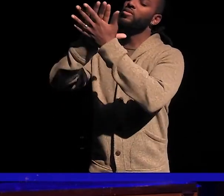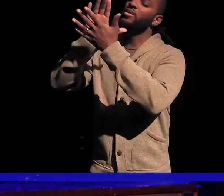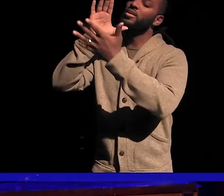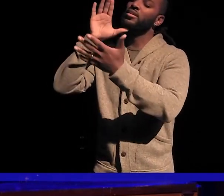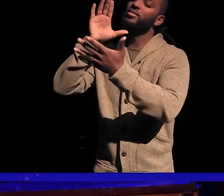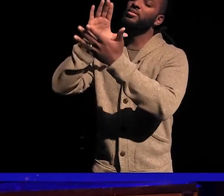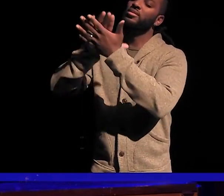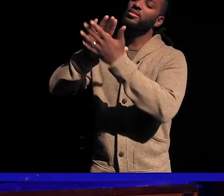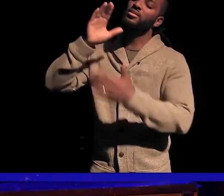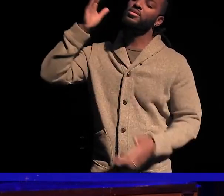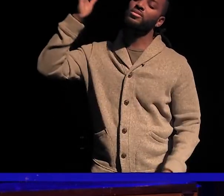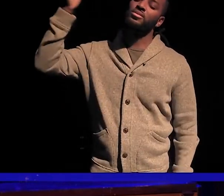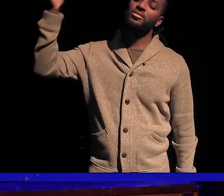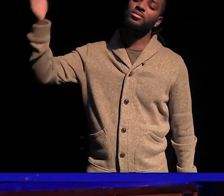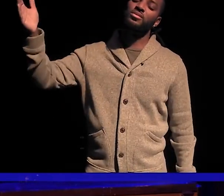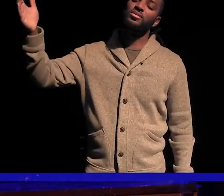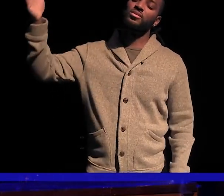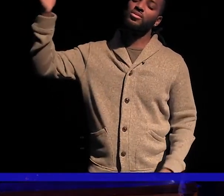the